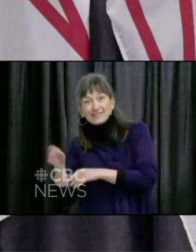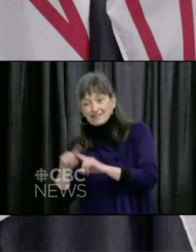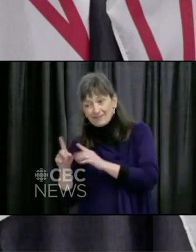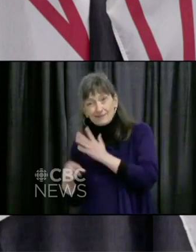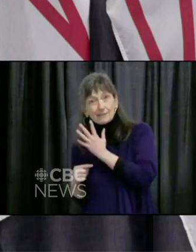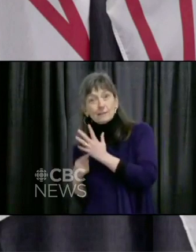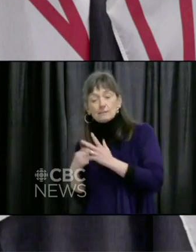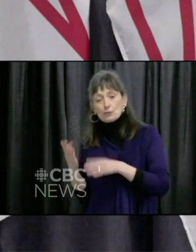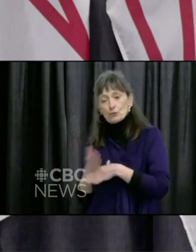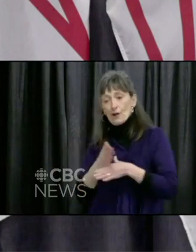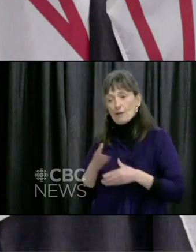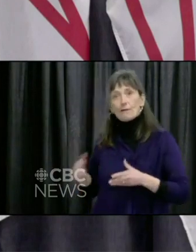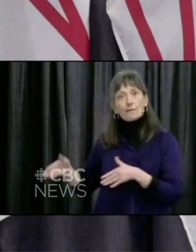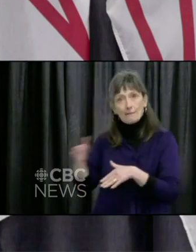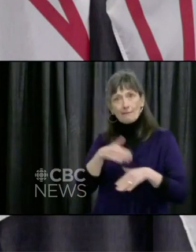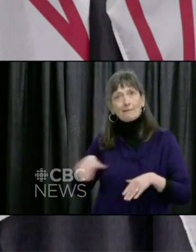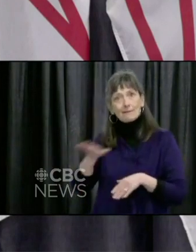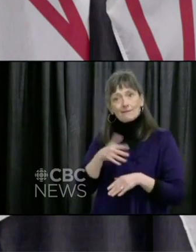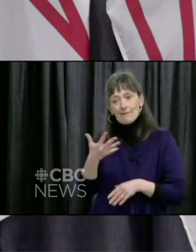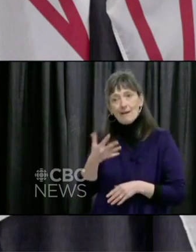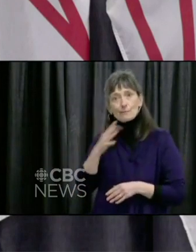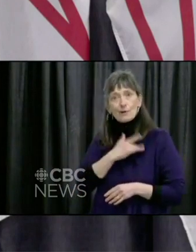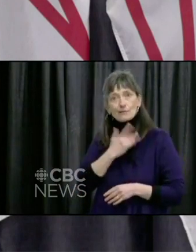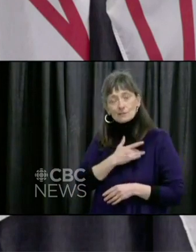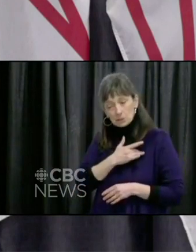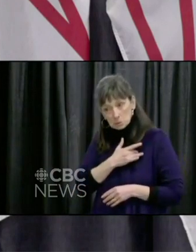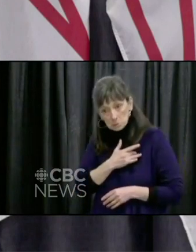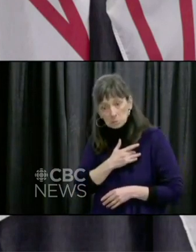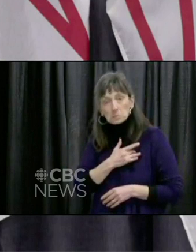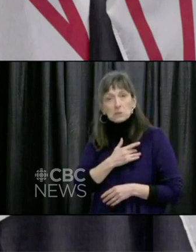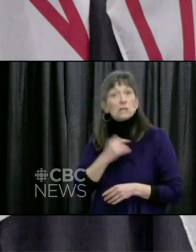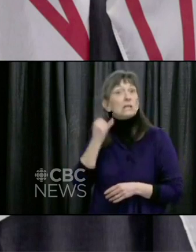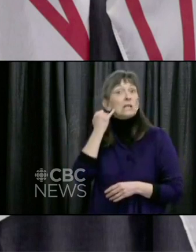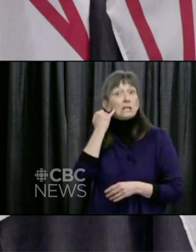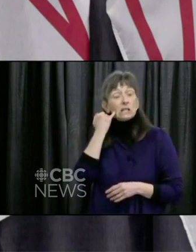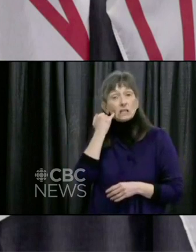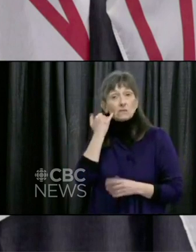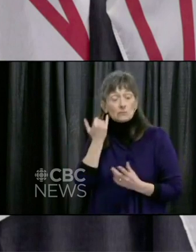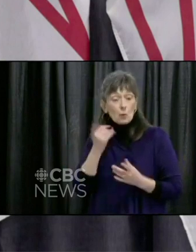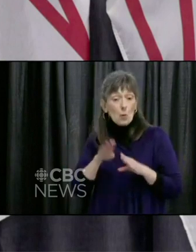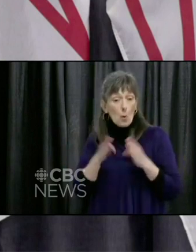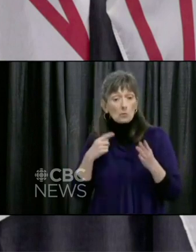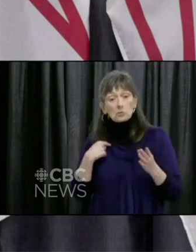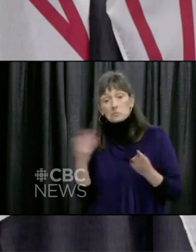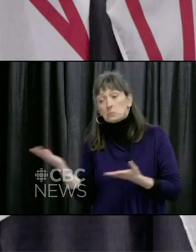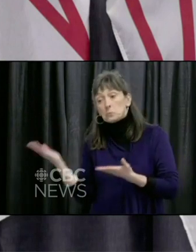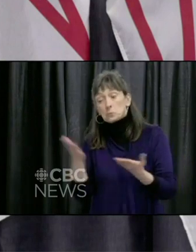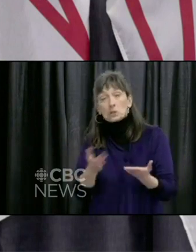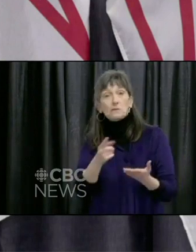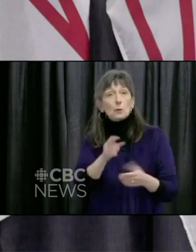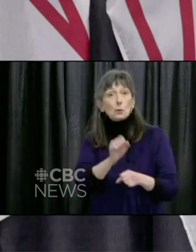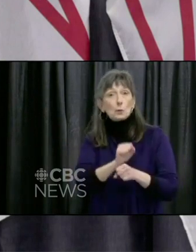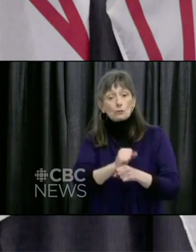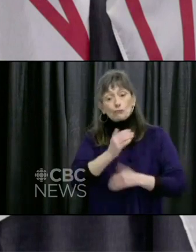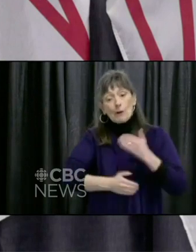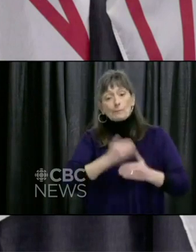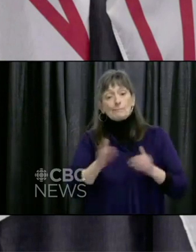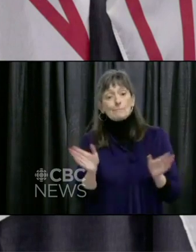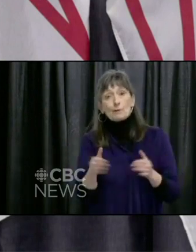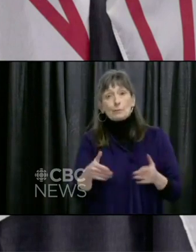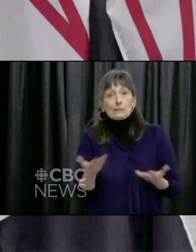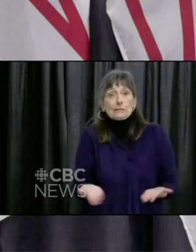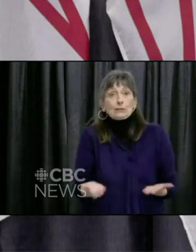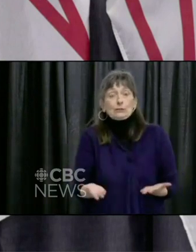then they should stay home. But for those that want to go to work, there's a number of measures that have been put in place, orientation, new